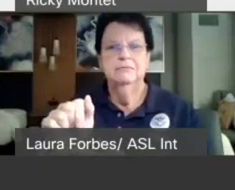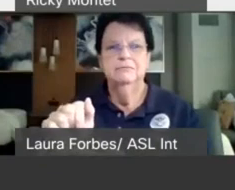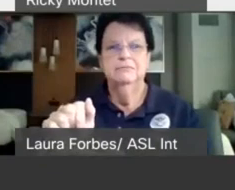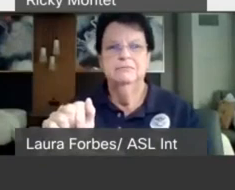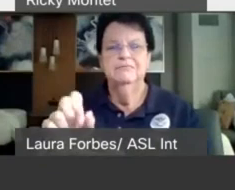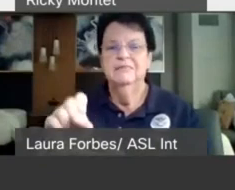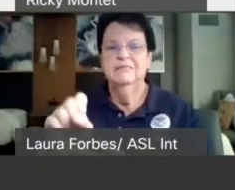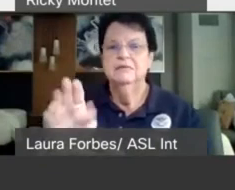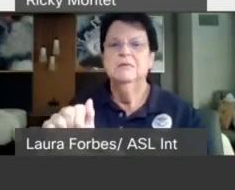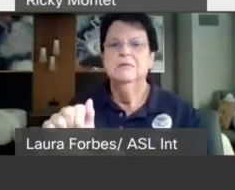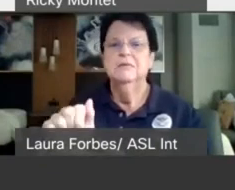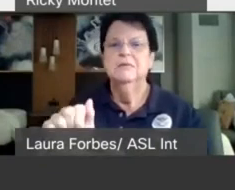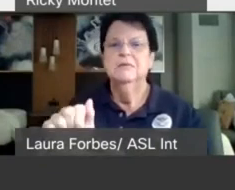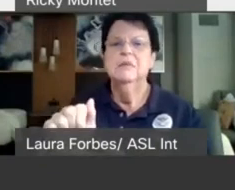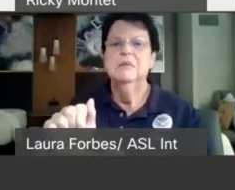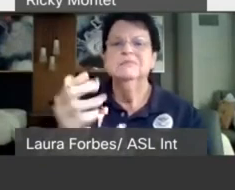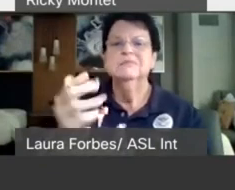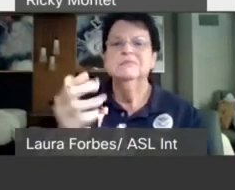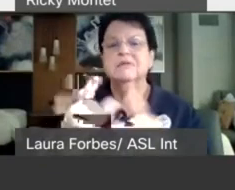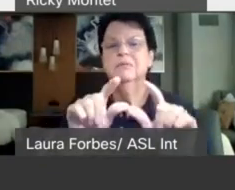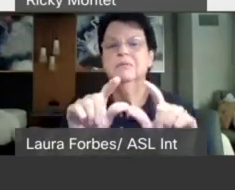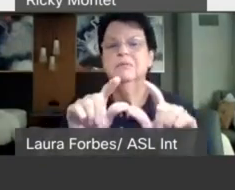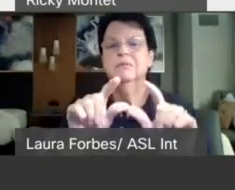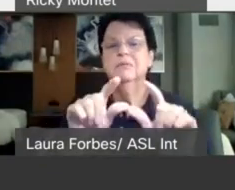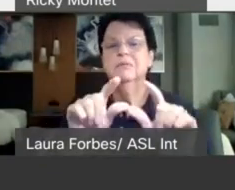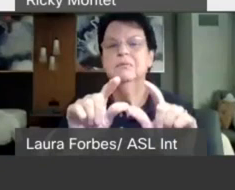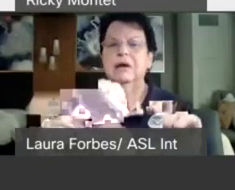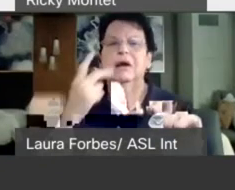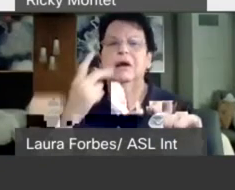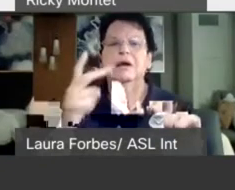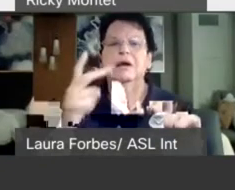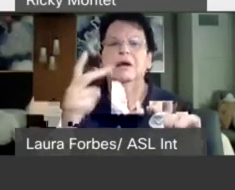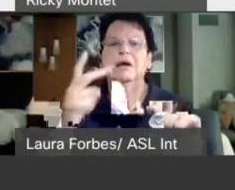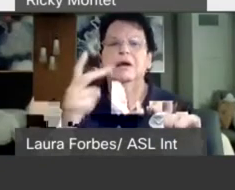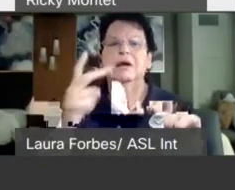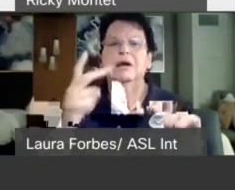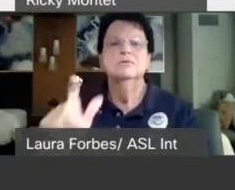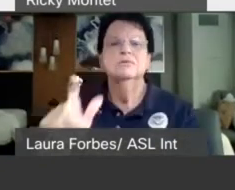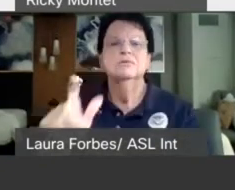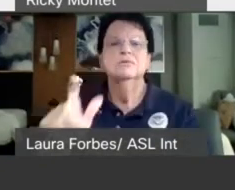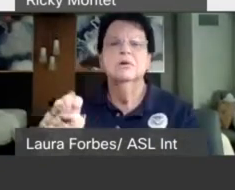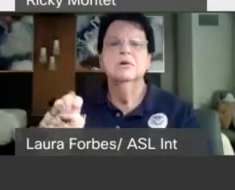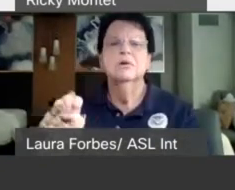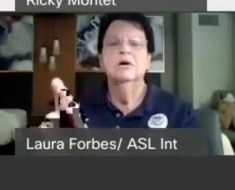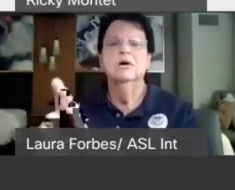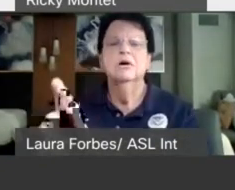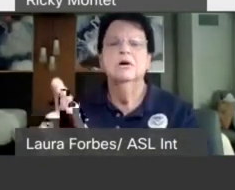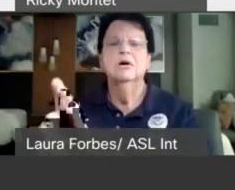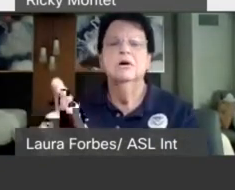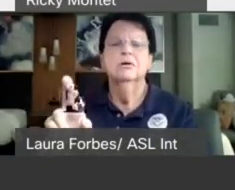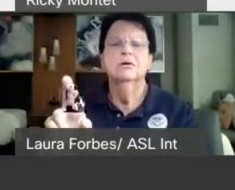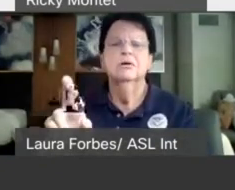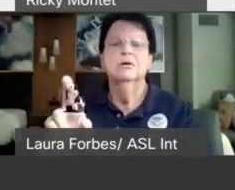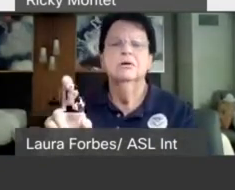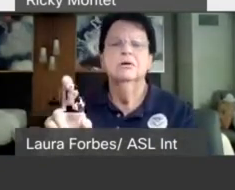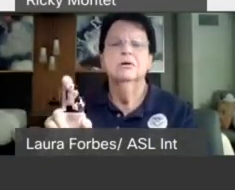SBA, there are some categories, and I see Mr. Kumar on the line, and